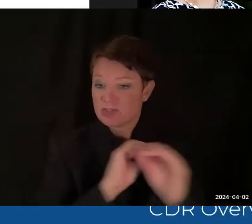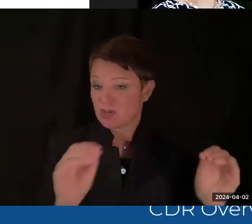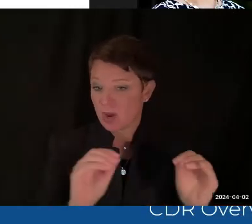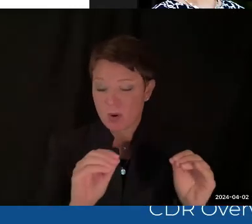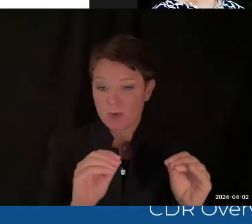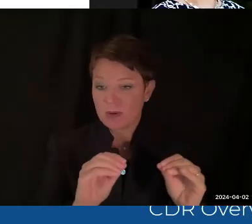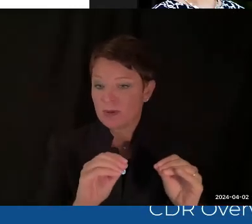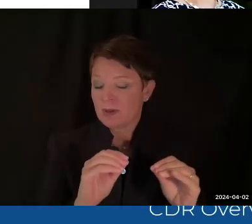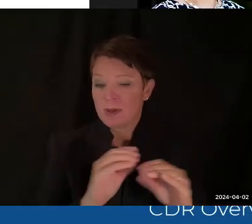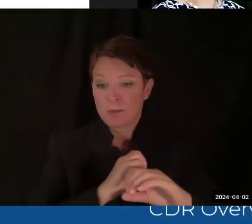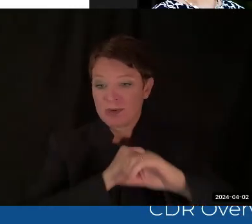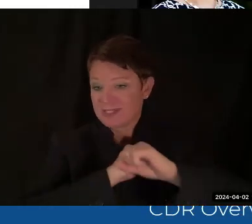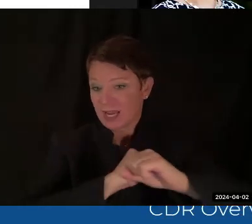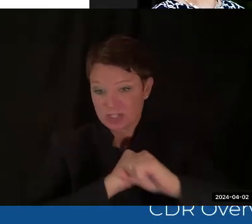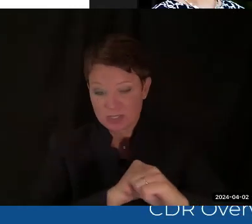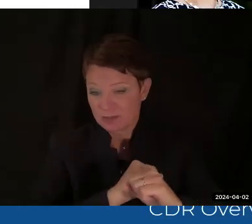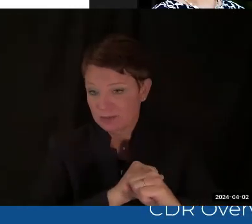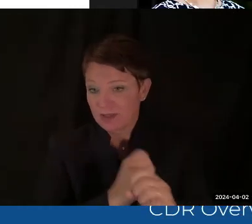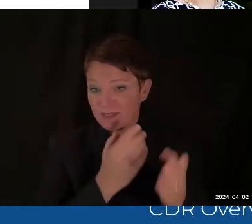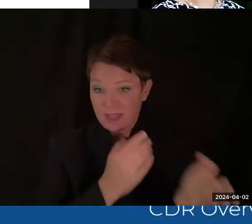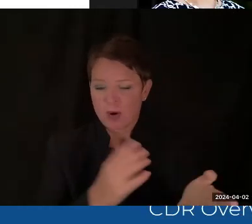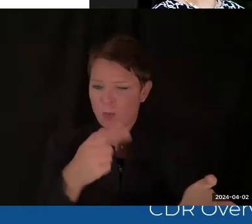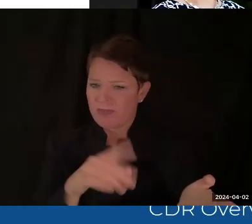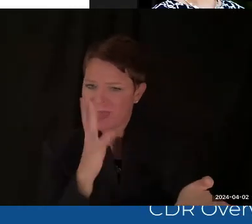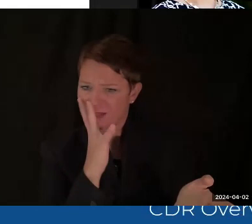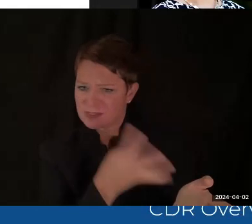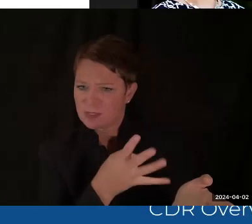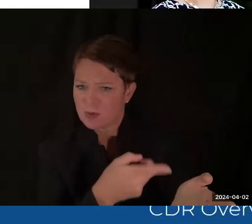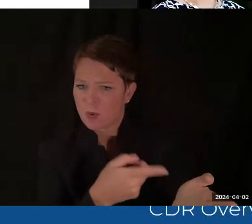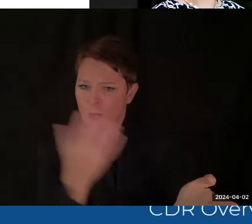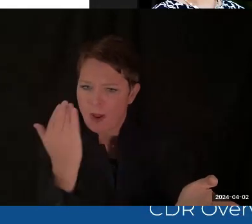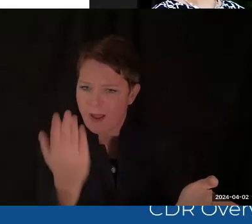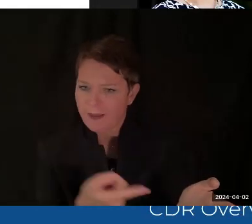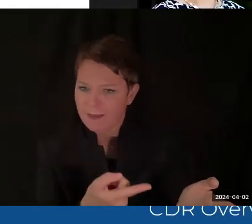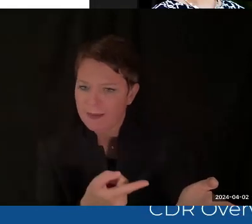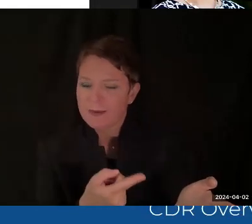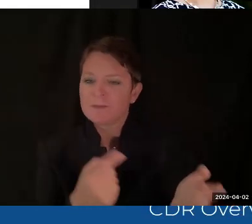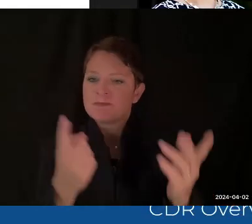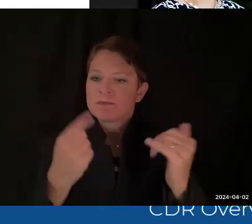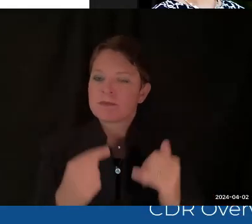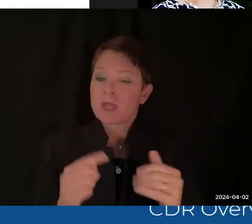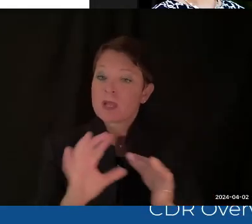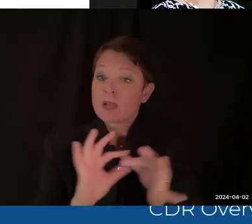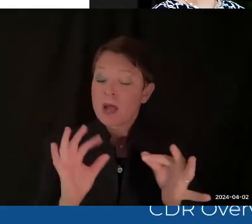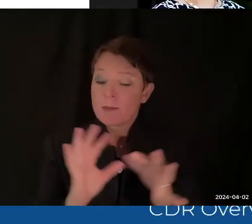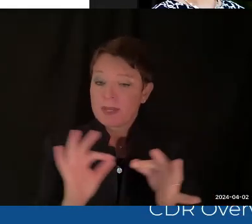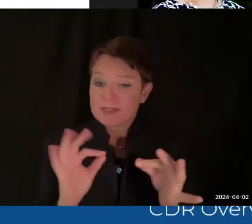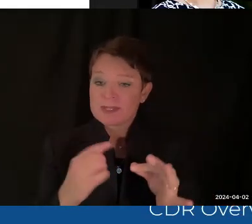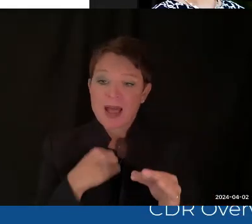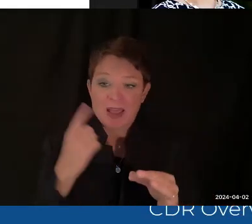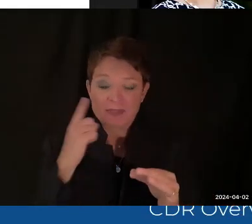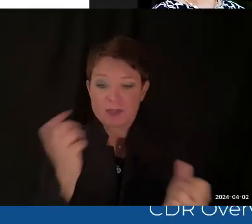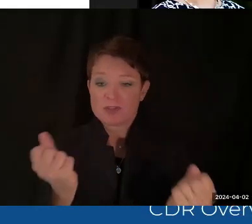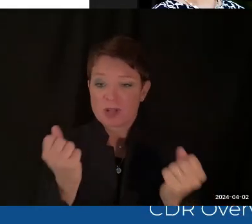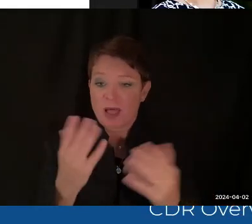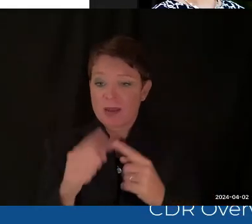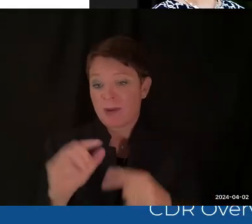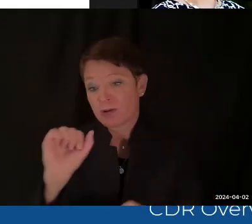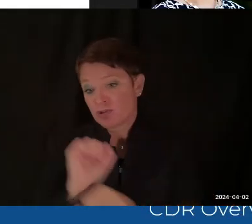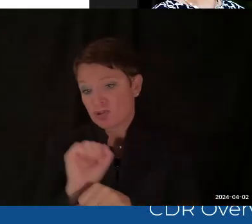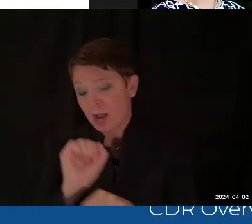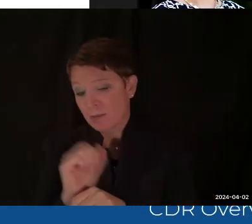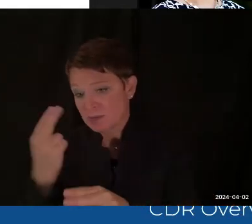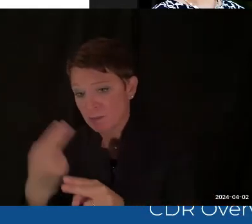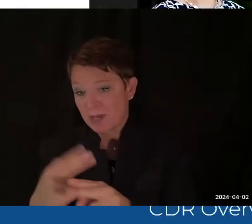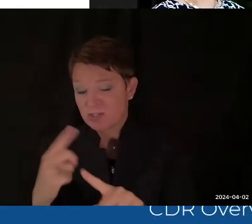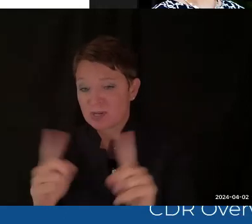measures. So just wondering why this was disregarded. And in terms of comments, I think there's been a lot said about jobs,